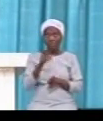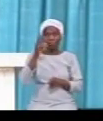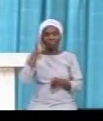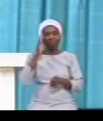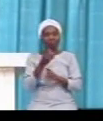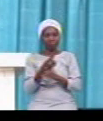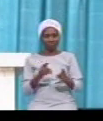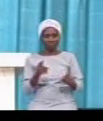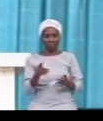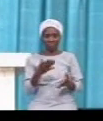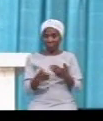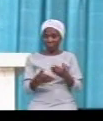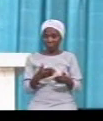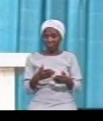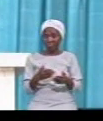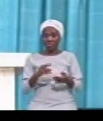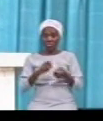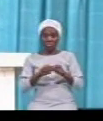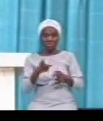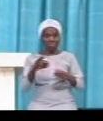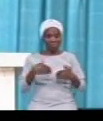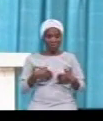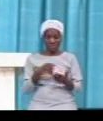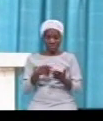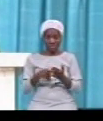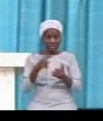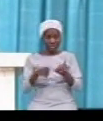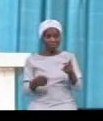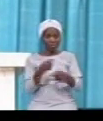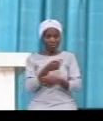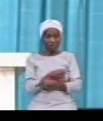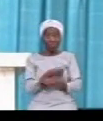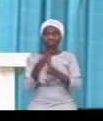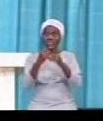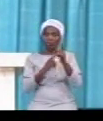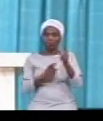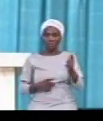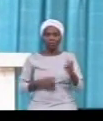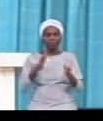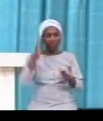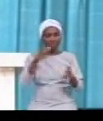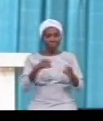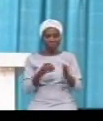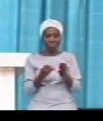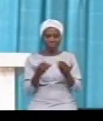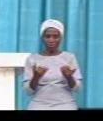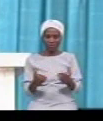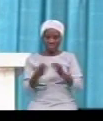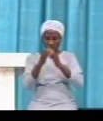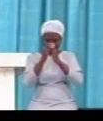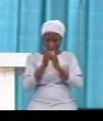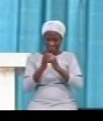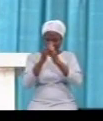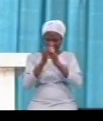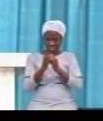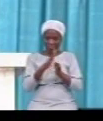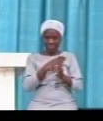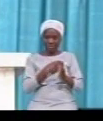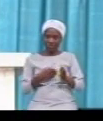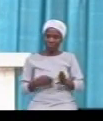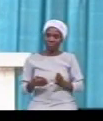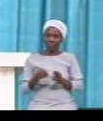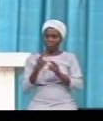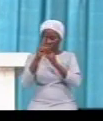Whatever problem you have, this is the last day and the Lord will do it. Let's praise him. Let's worship him. Let's adore him. He's a God that cannot